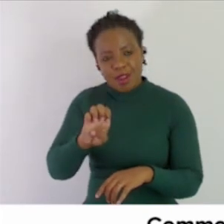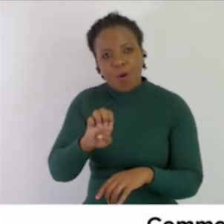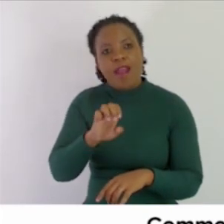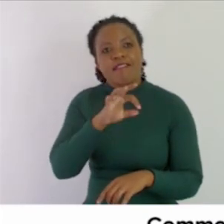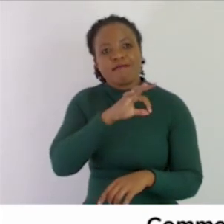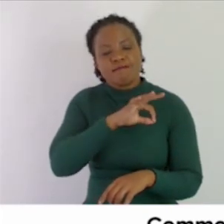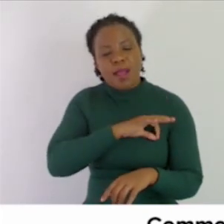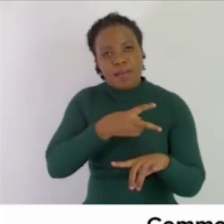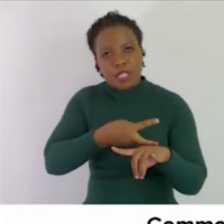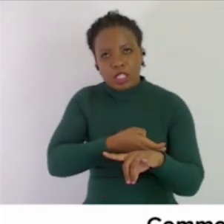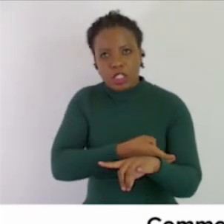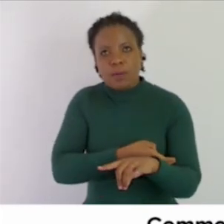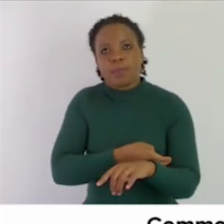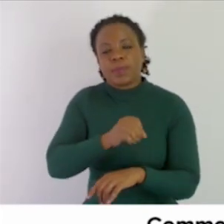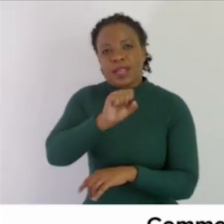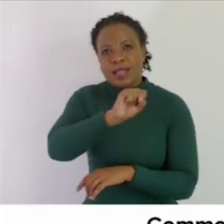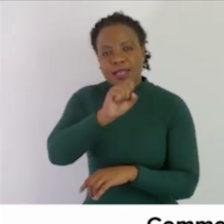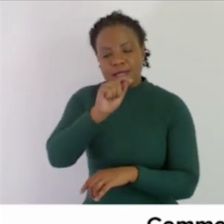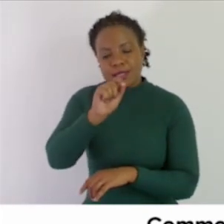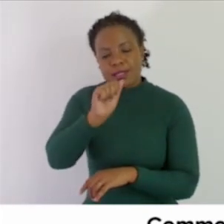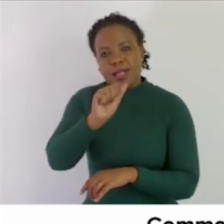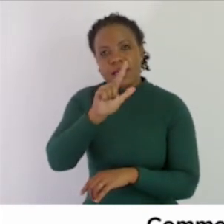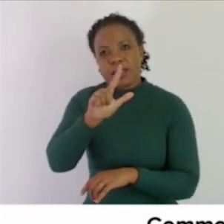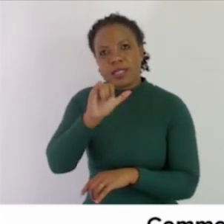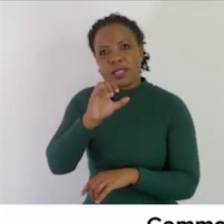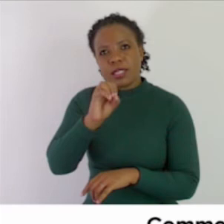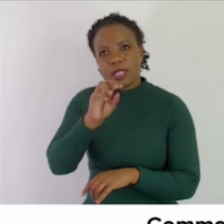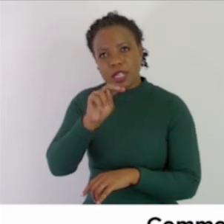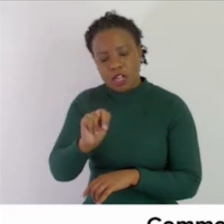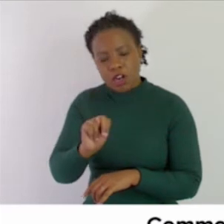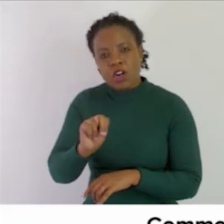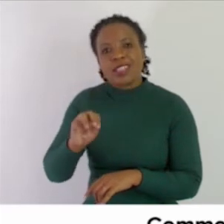Let's now go to common gender.